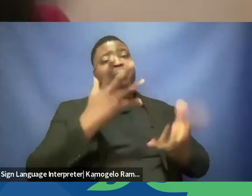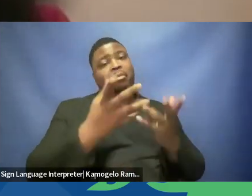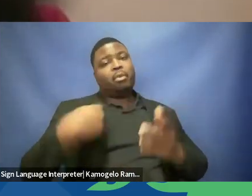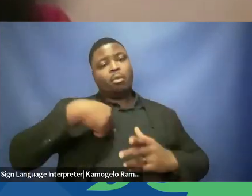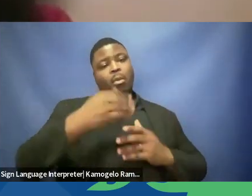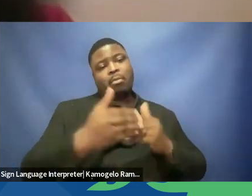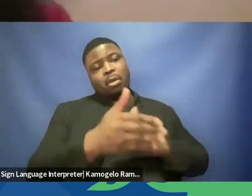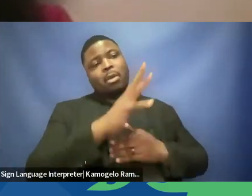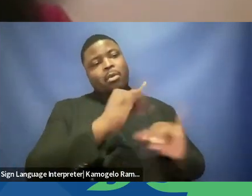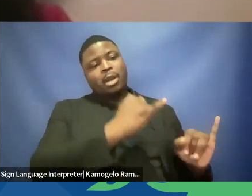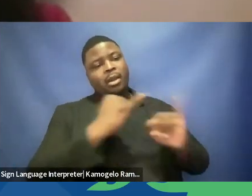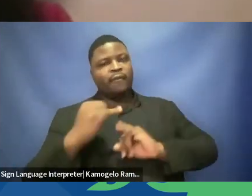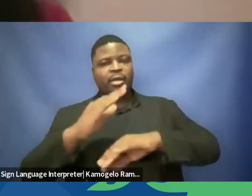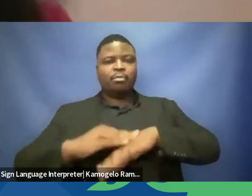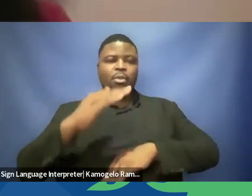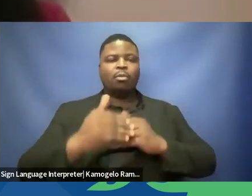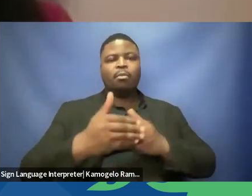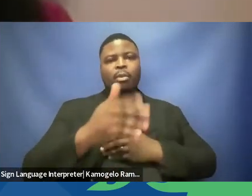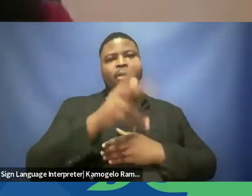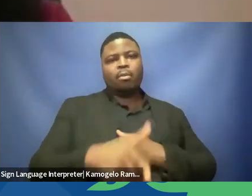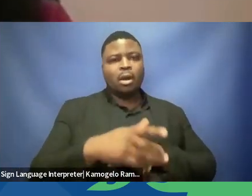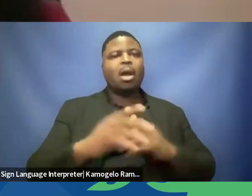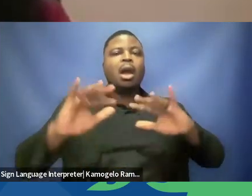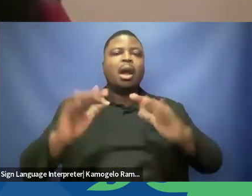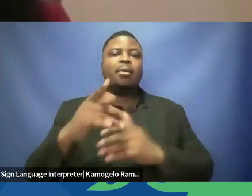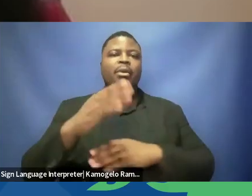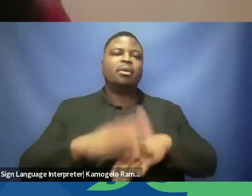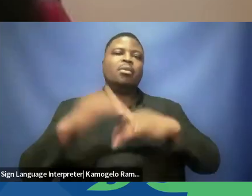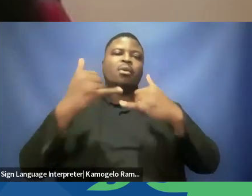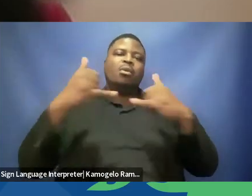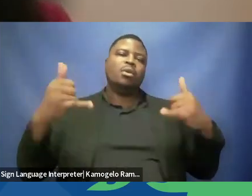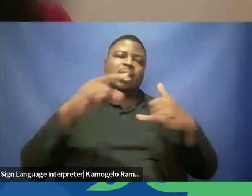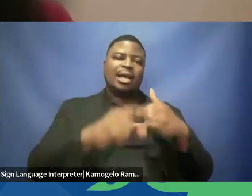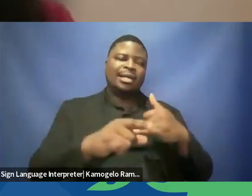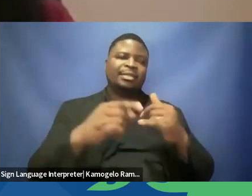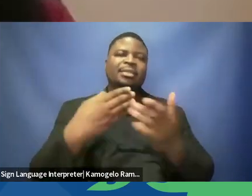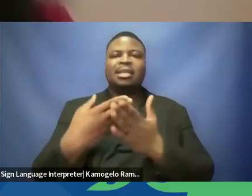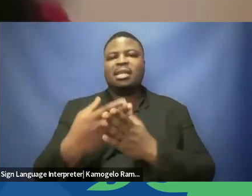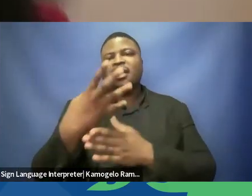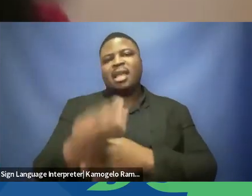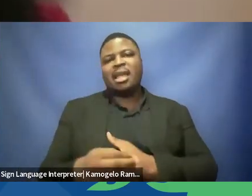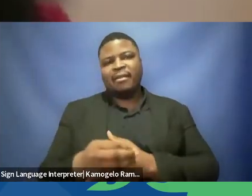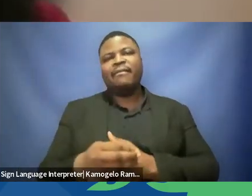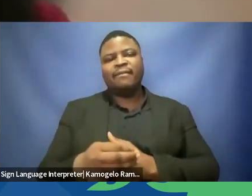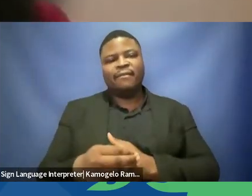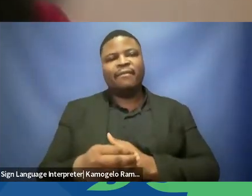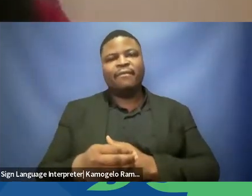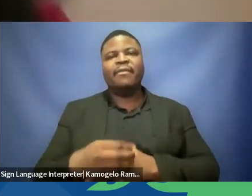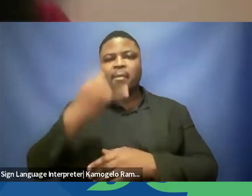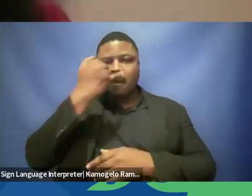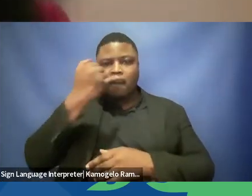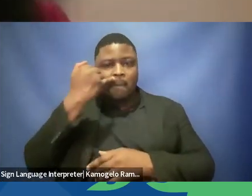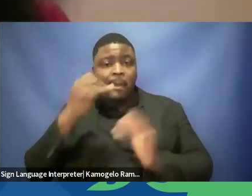we provide harm reduction through virtual platforms. You mentioned quite a few earlier about how you can access